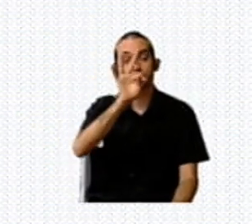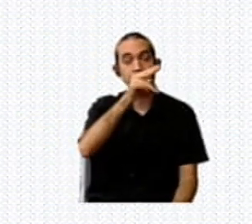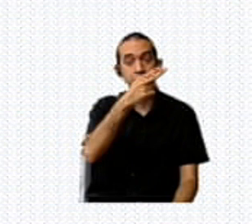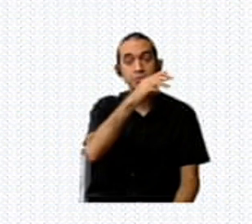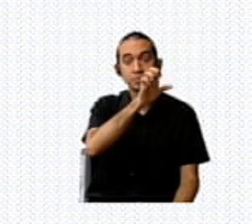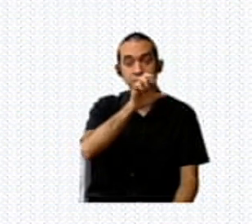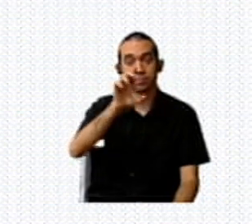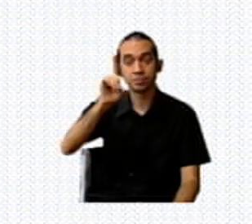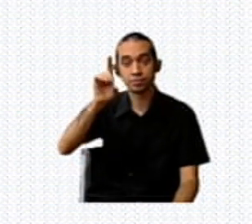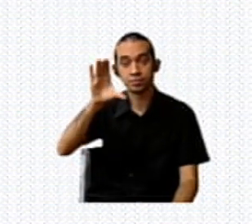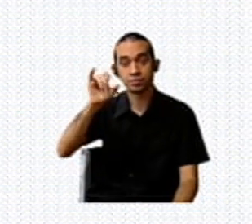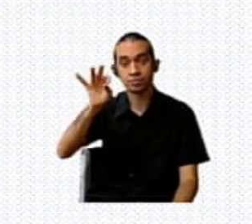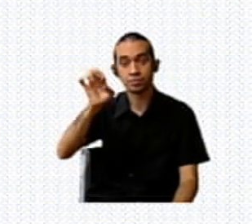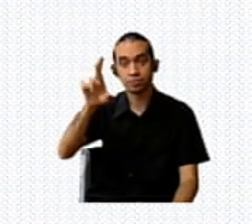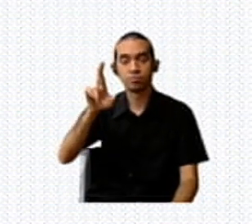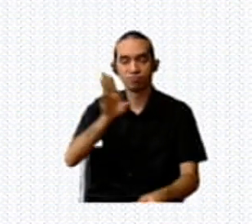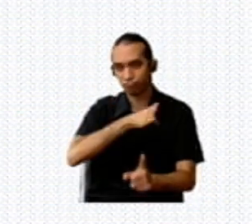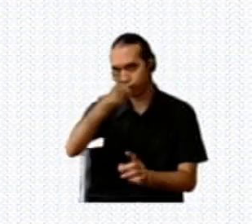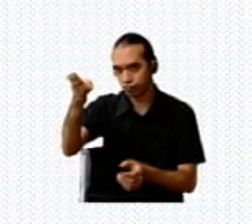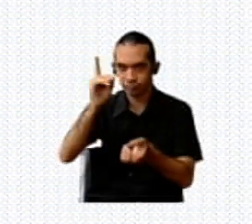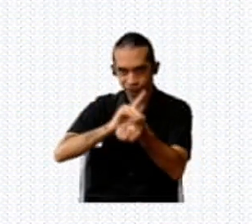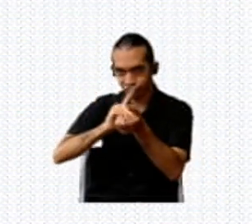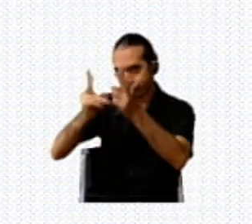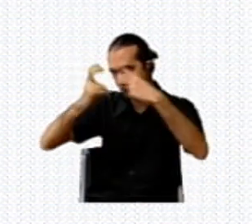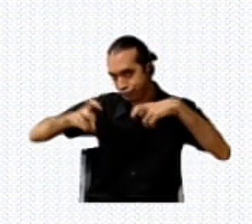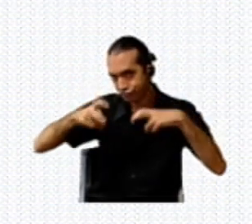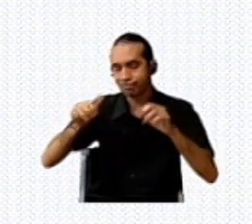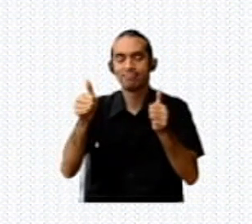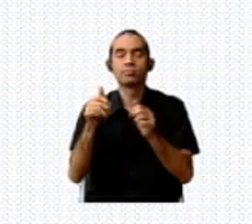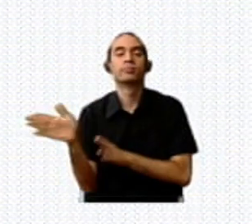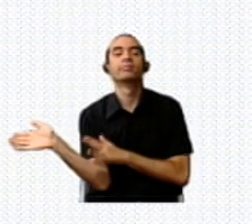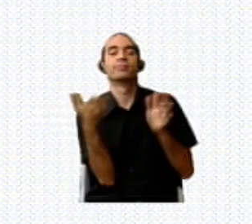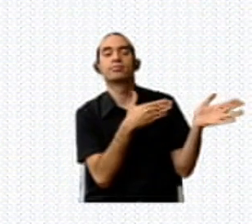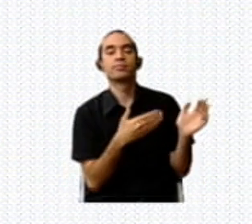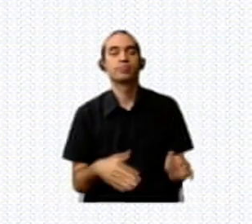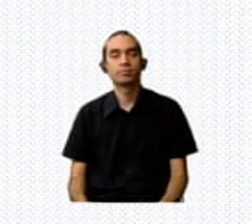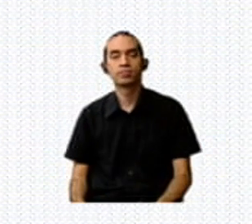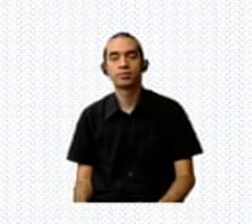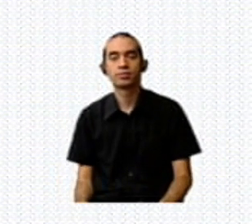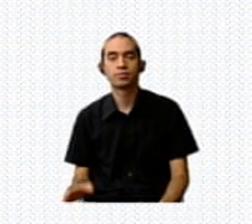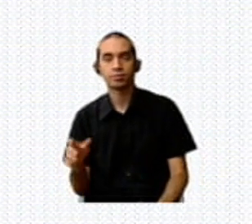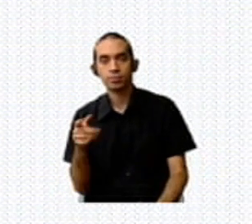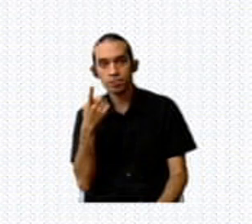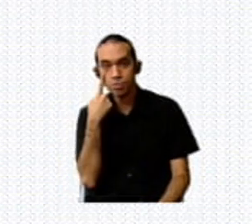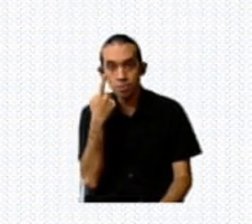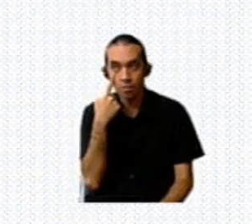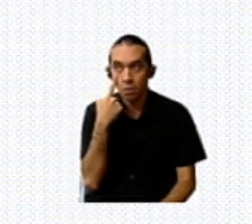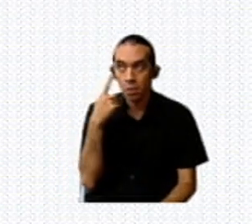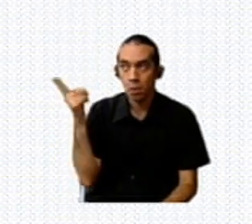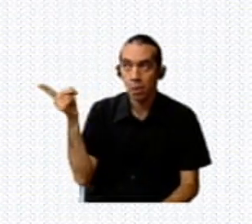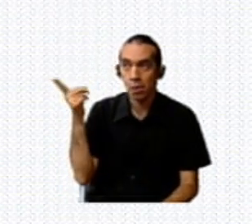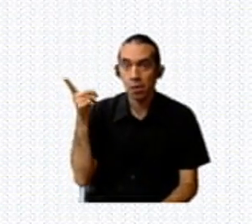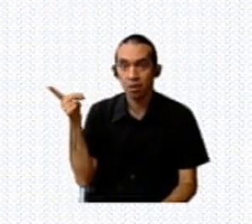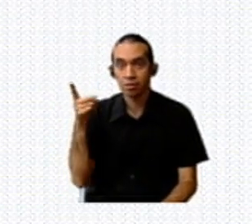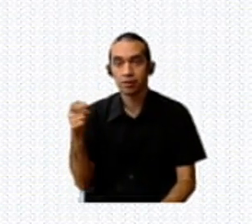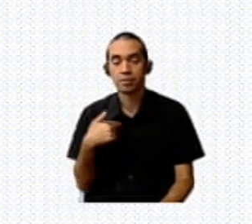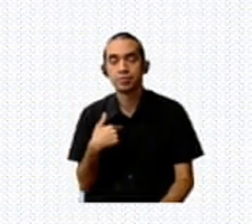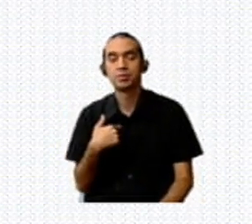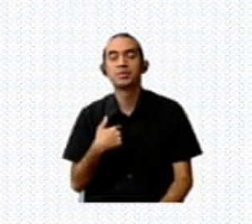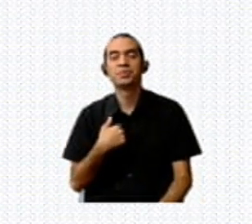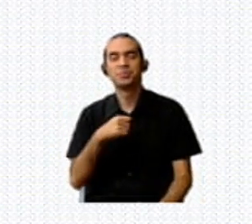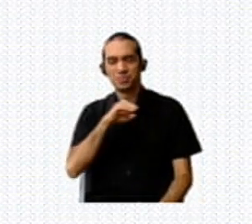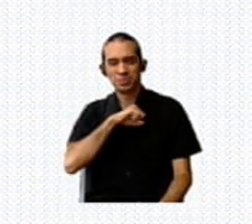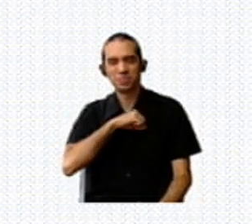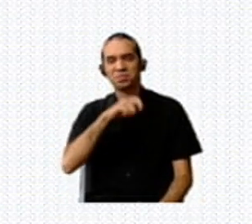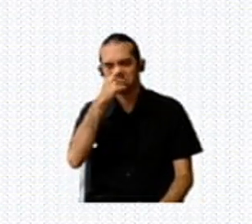okay? Very good. Now, let's see the next one, Charlie. Look, if I have a